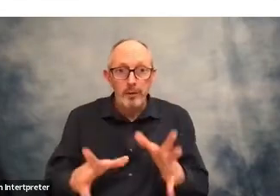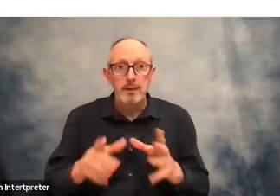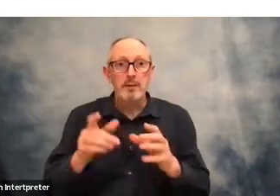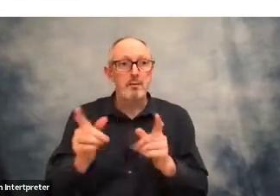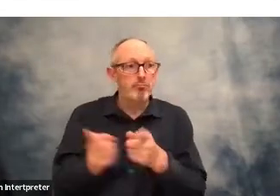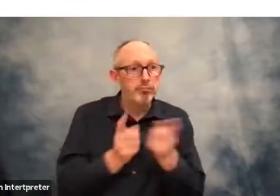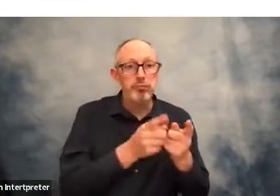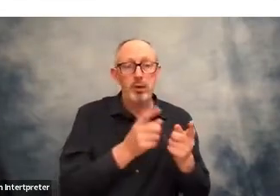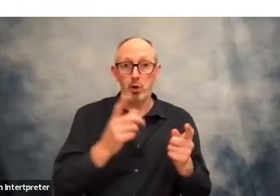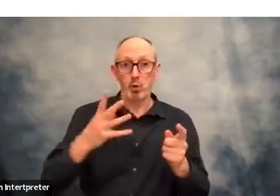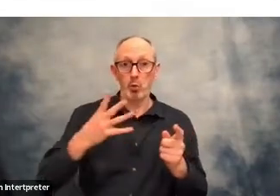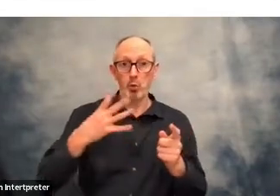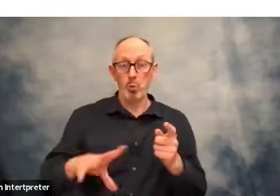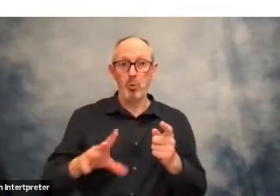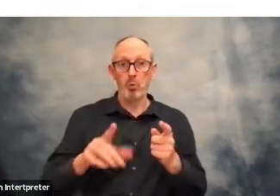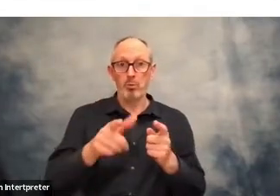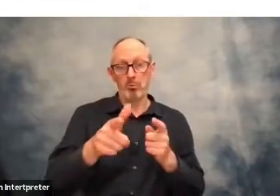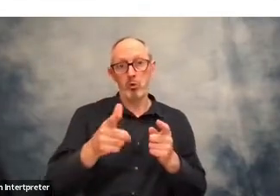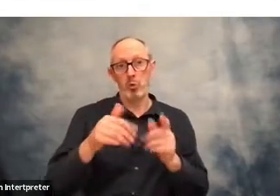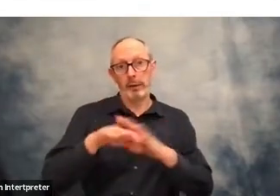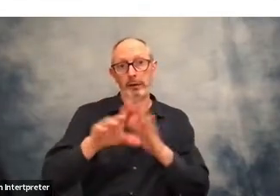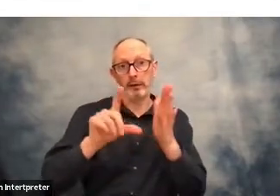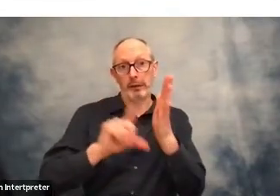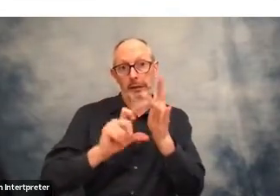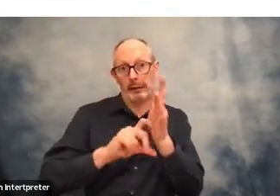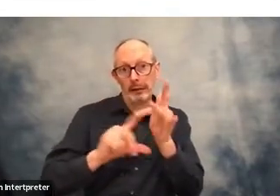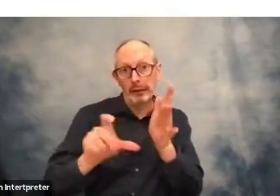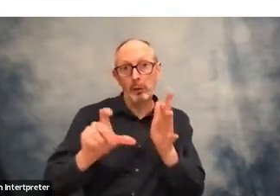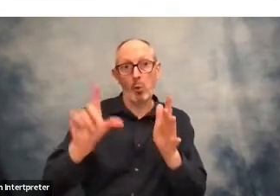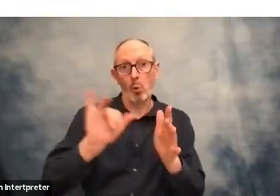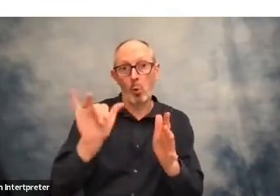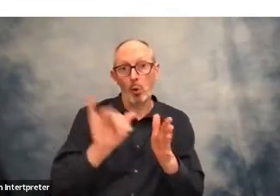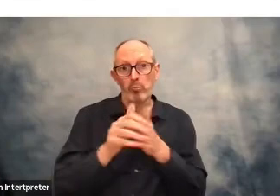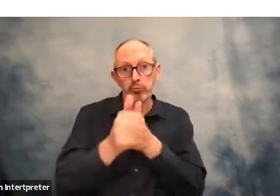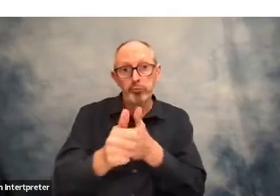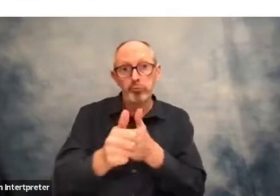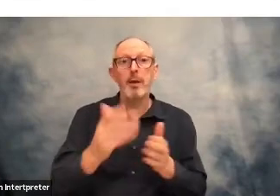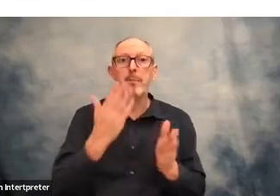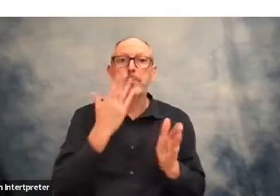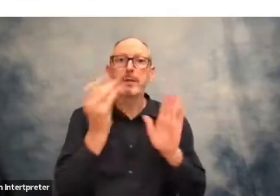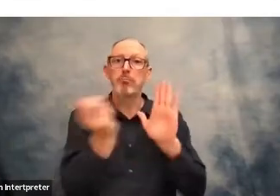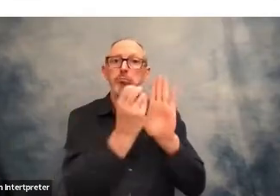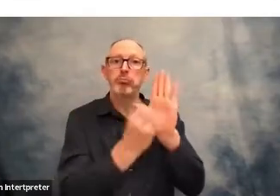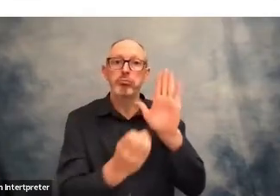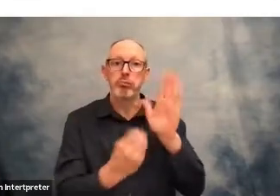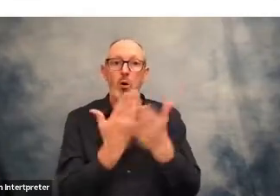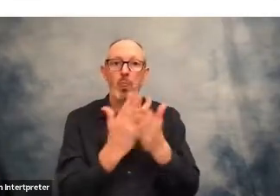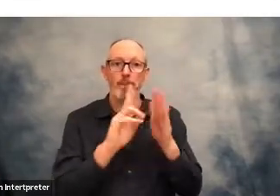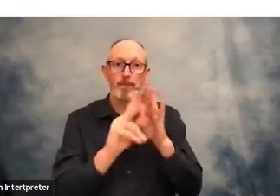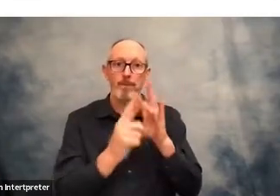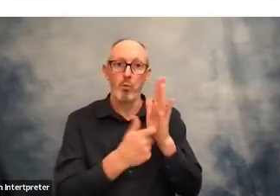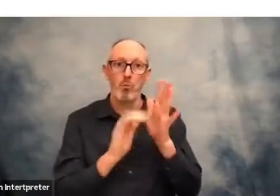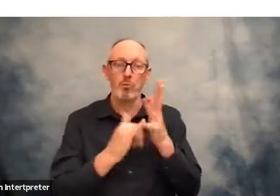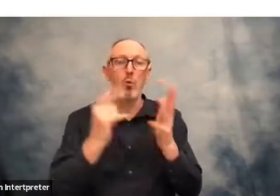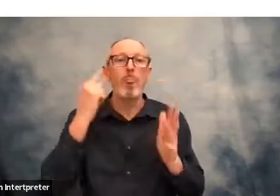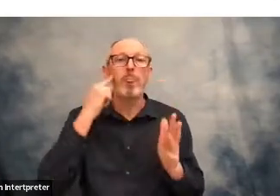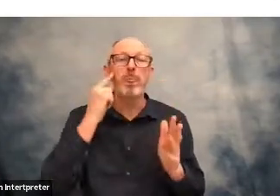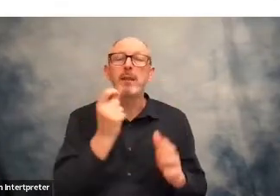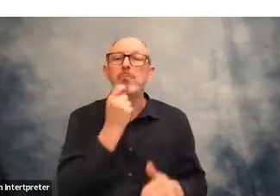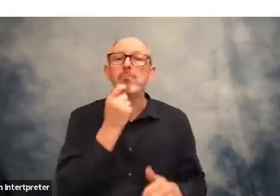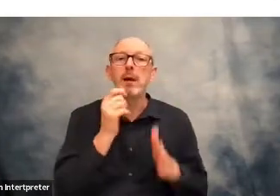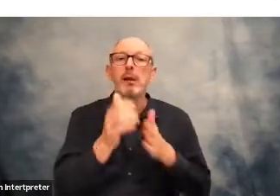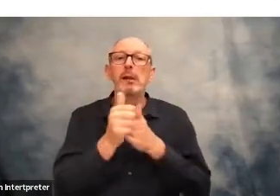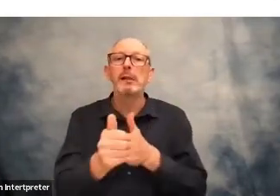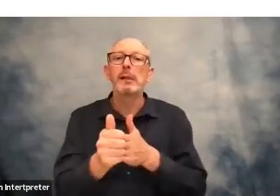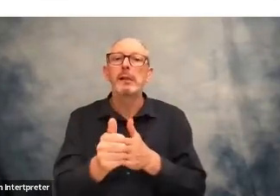manage a practice, run a program, or know someone who does, please let us know in those forms. What looks like a small lead or critical insight to you